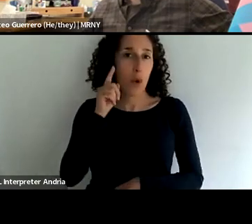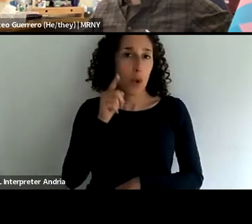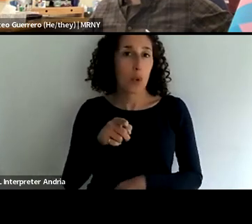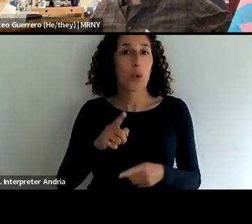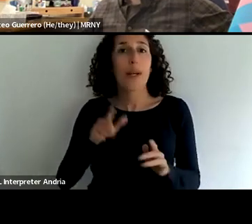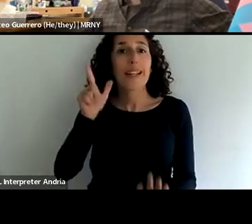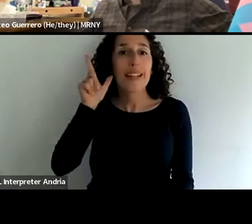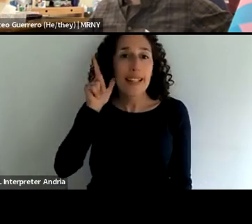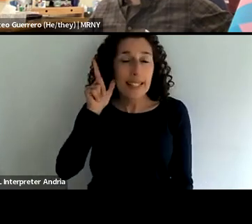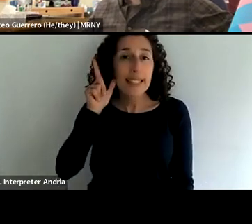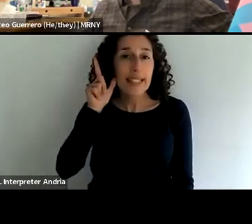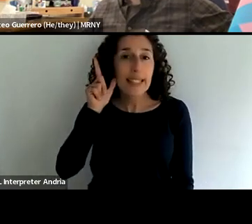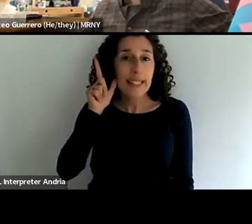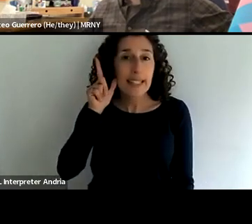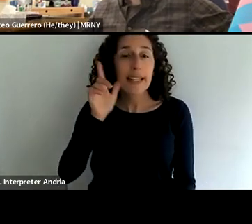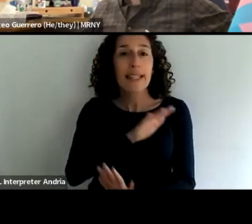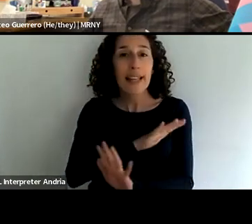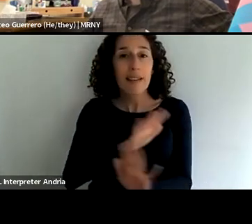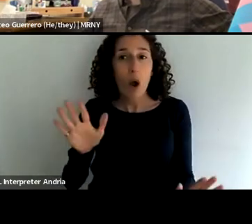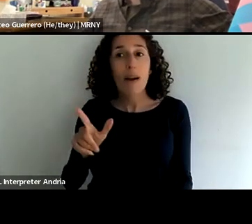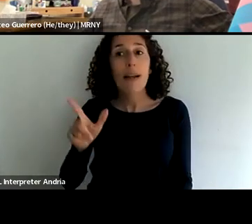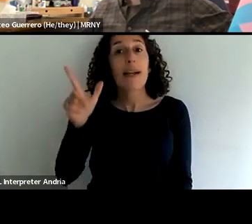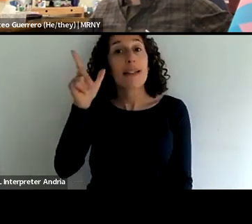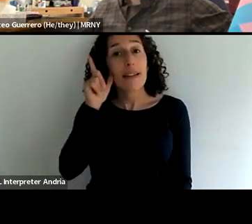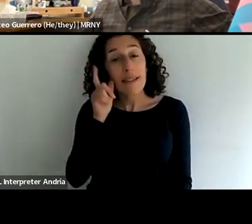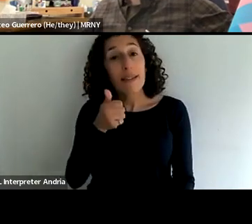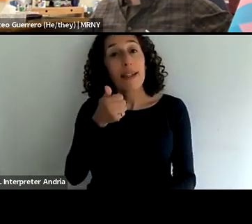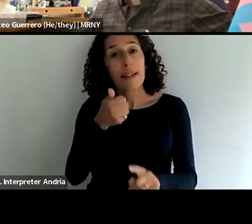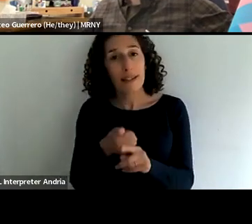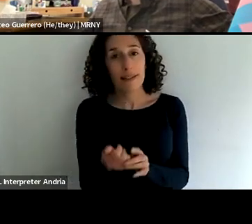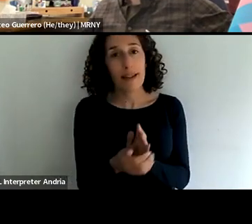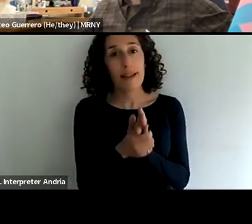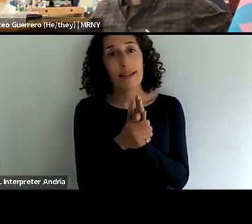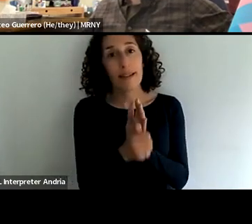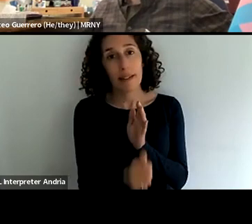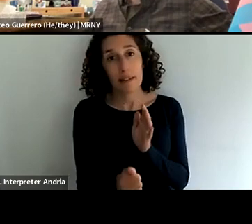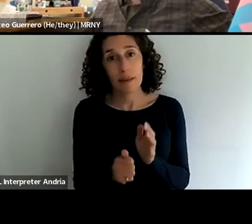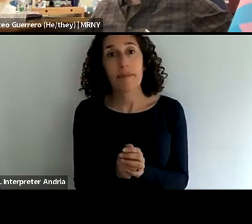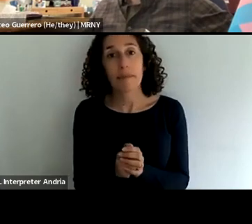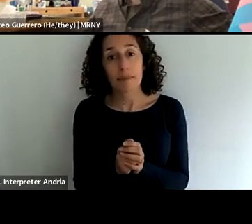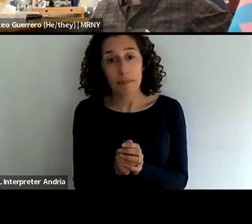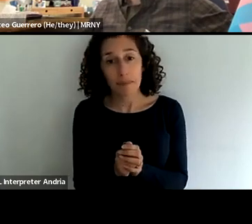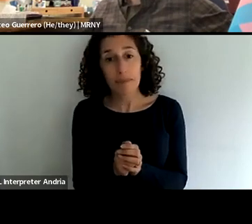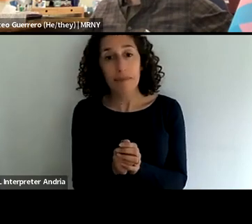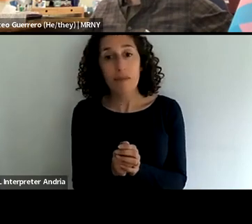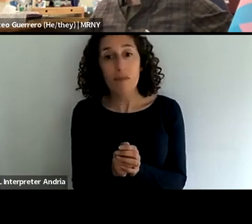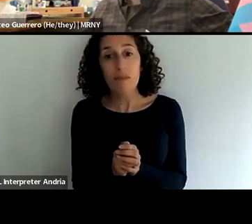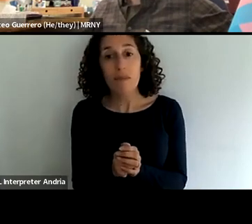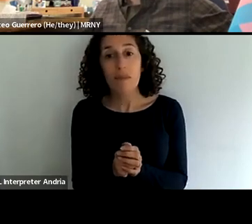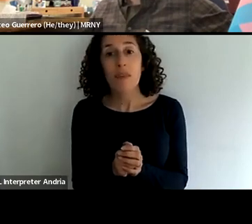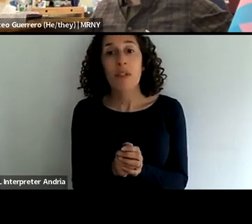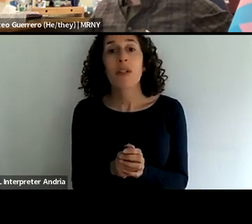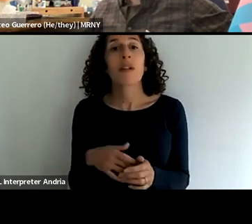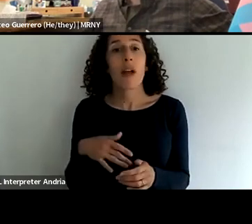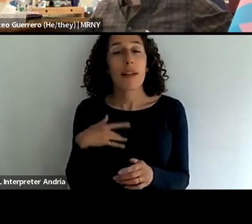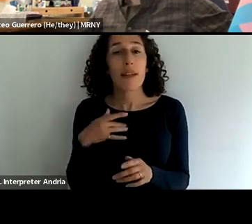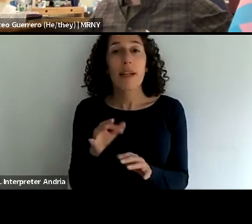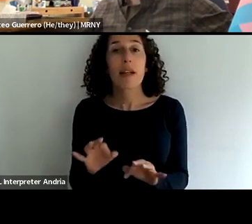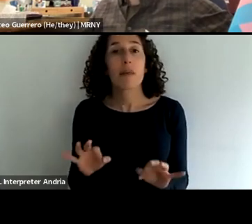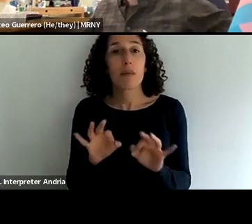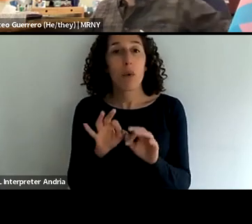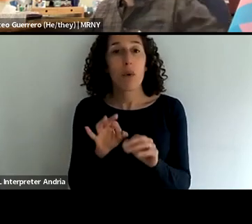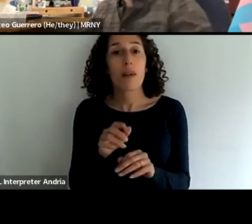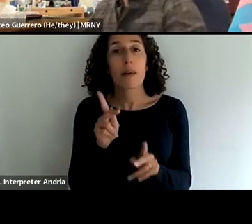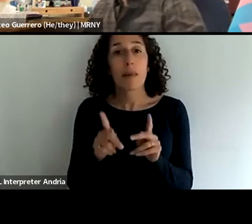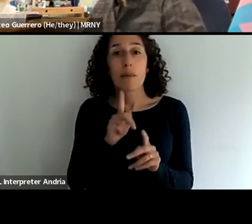listen. Listening is a skill, truly. You know, and I think that it's important for those folks to actually hear us